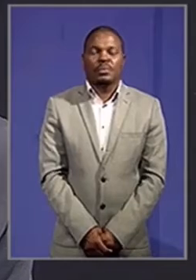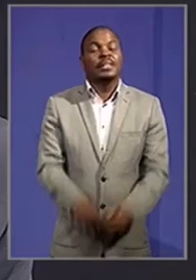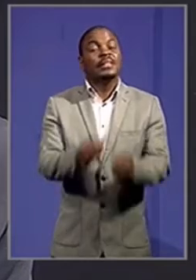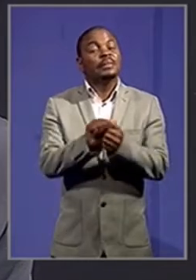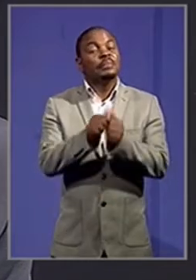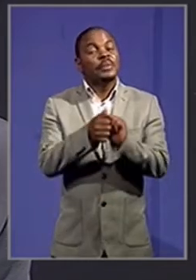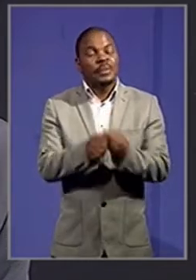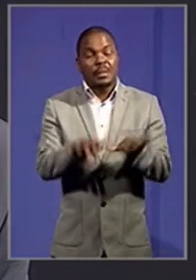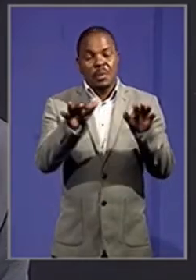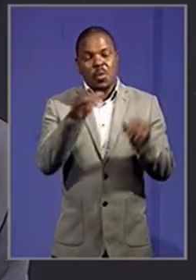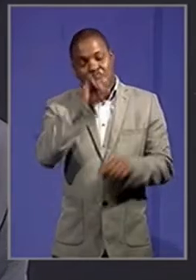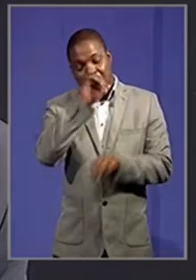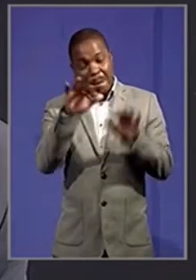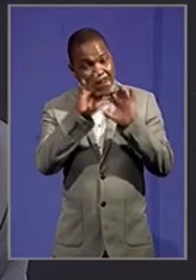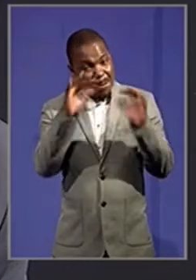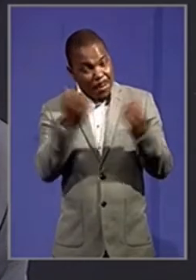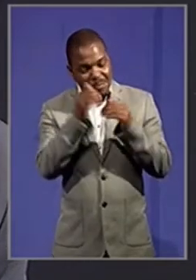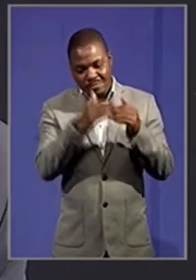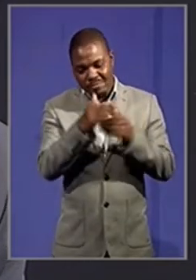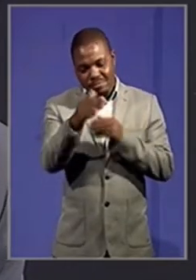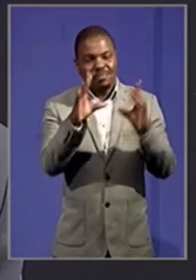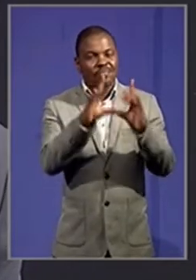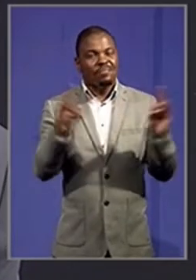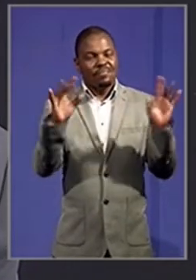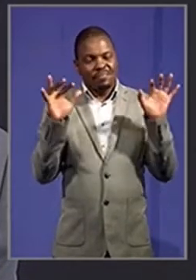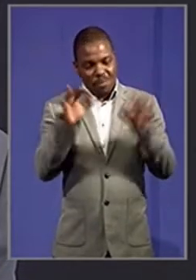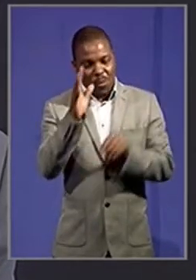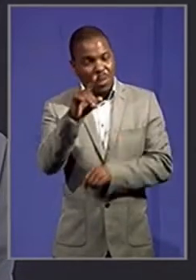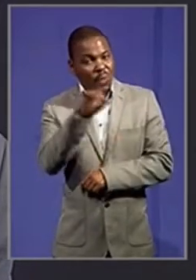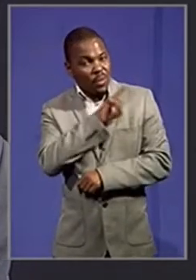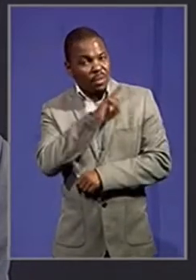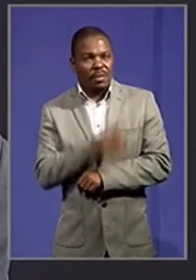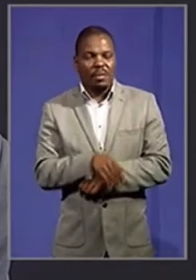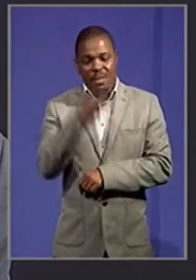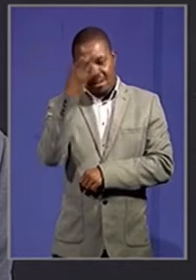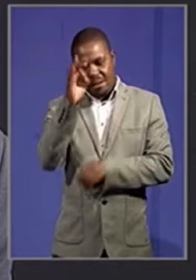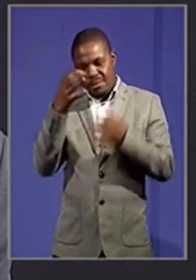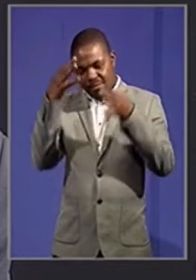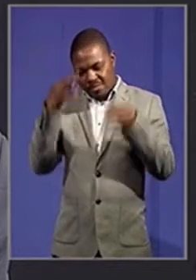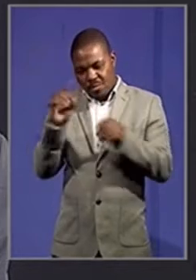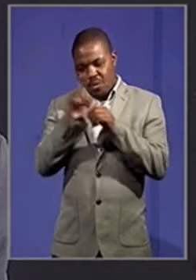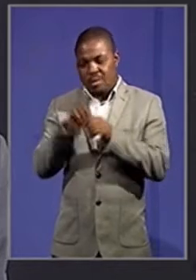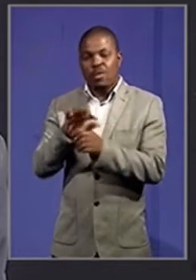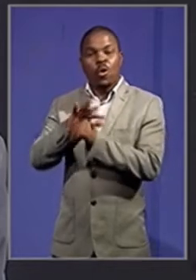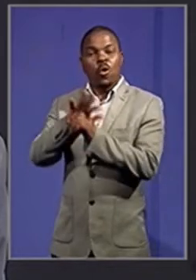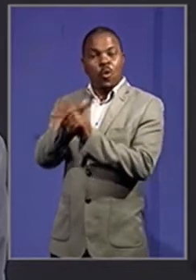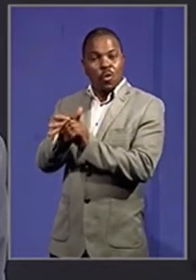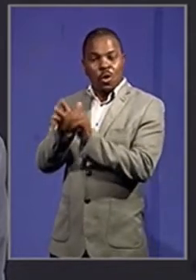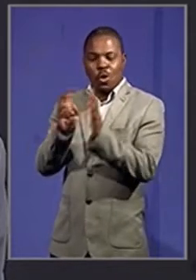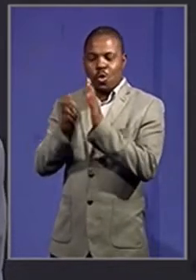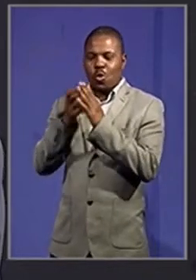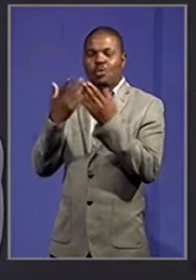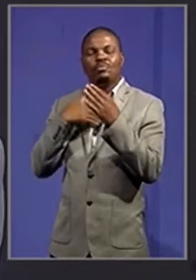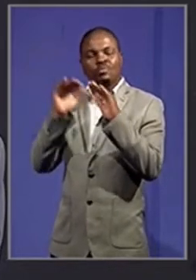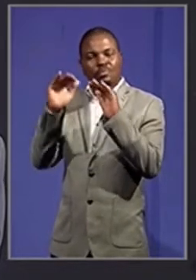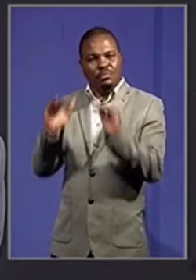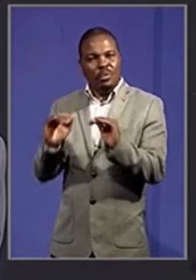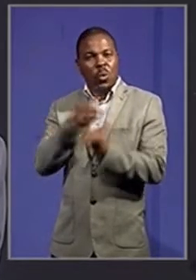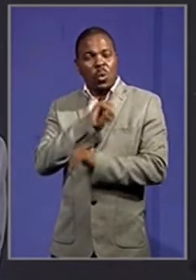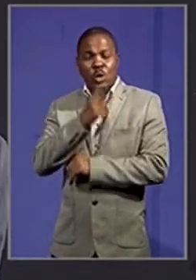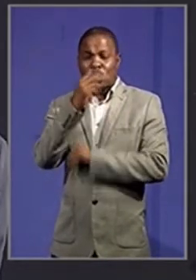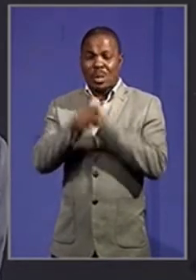Dipapading Balatedi wa papadi ya bolo ya maoto ba tlilo dumellwa ho ya ditediamong ho latela qeto ya mmuso ya ho bebofatsa melao ya thibelo COVID-19 ka mora dilemo tse pedi